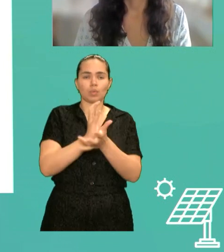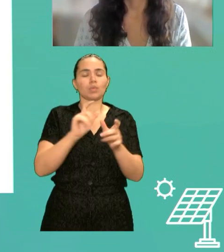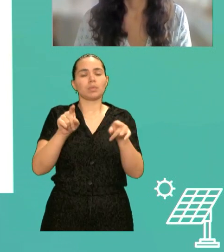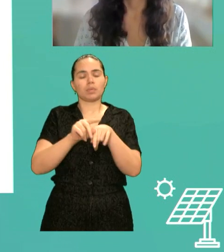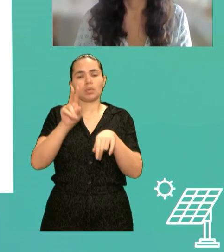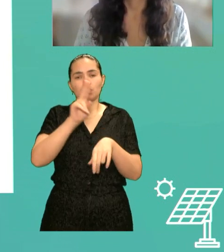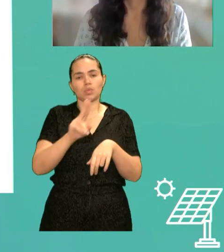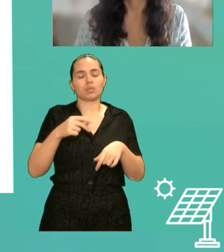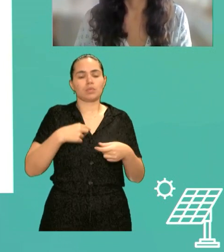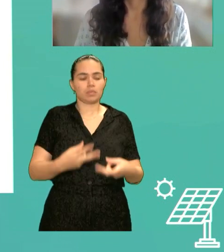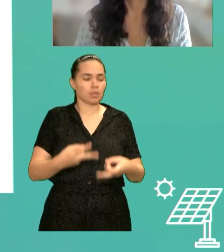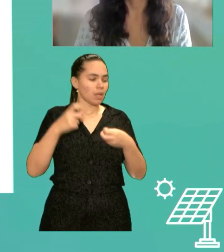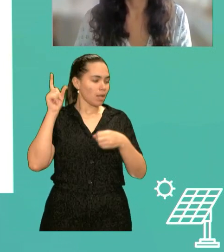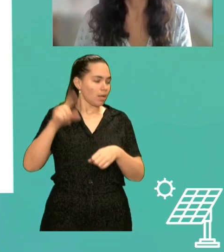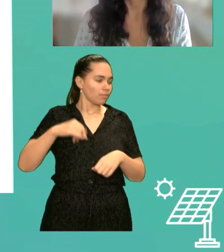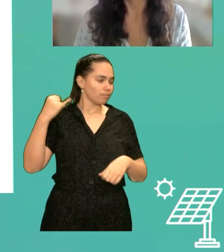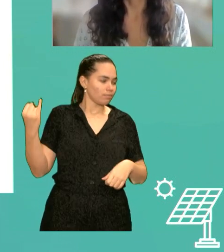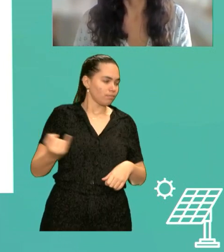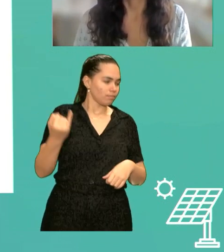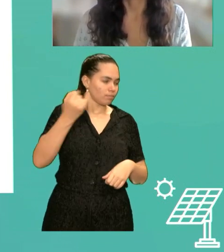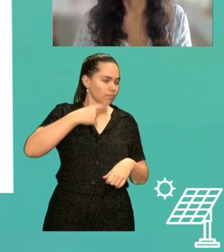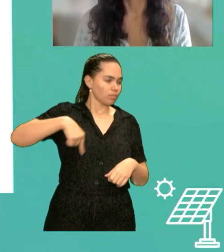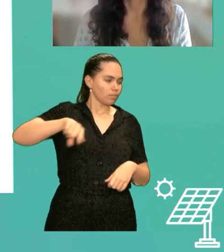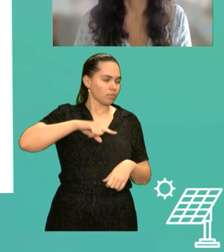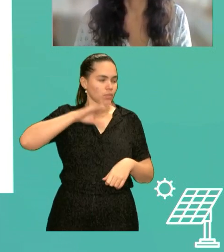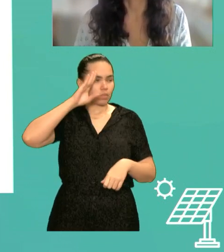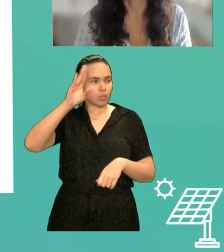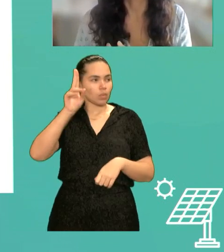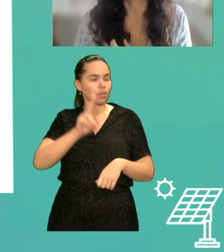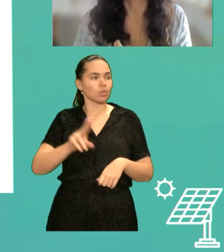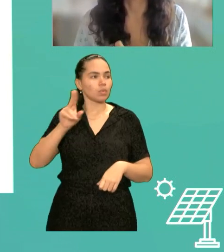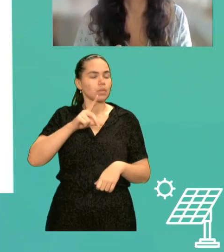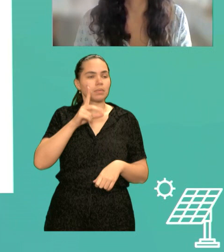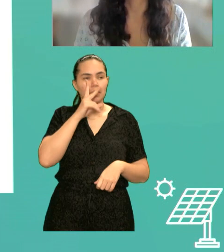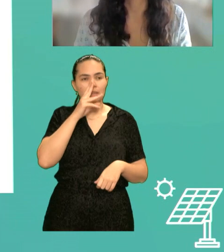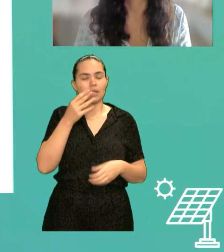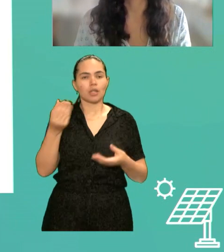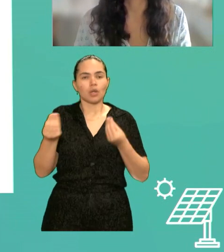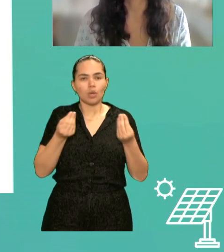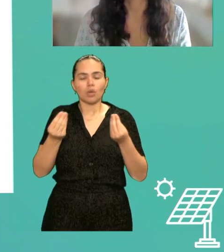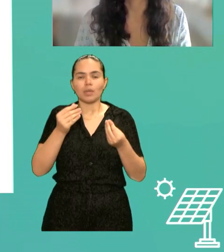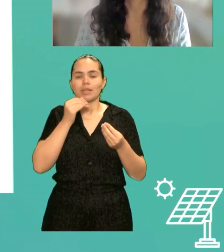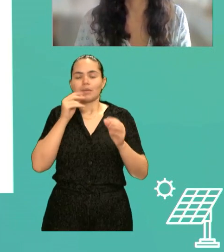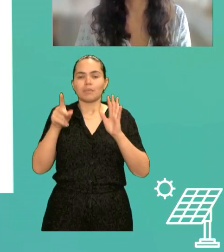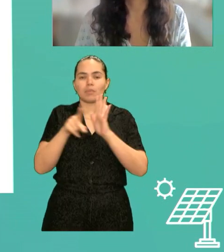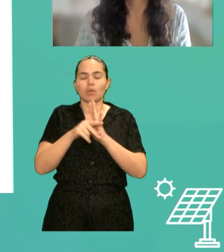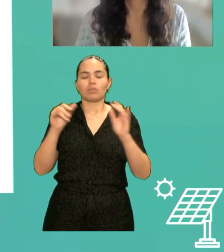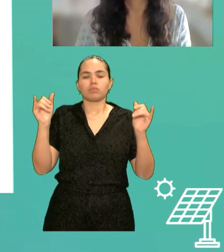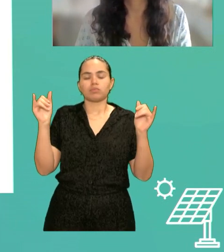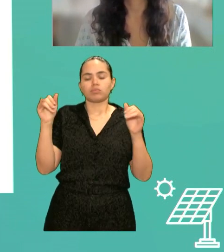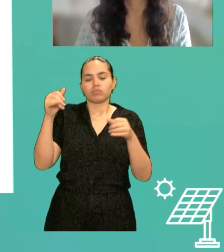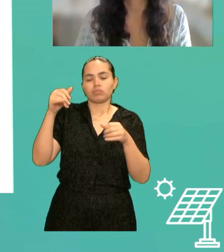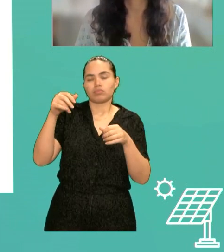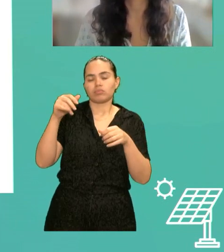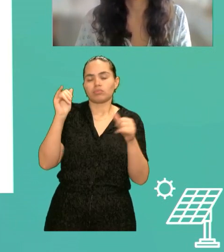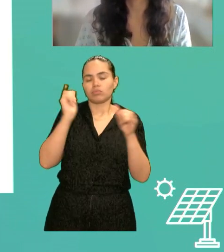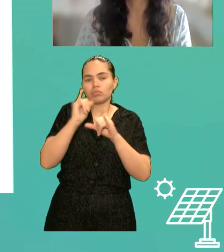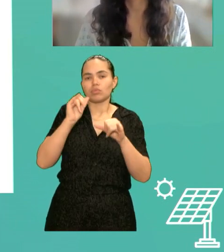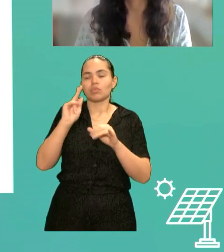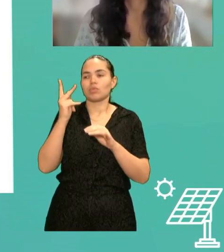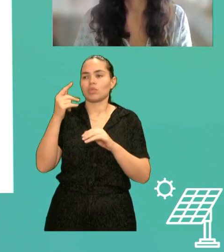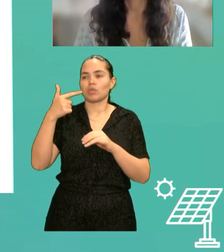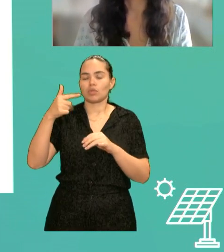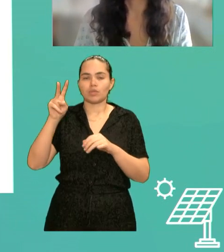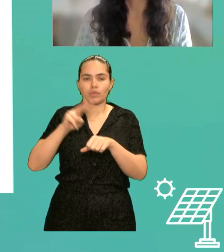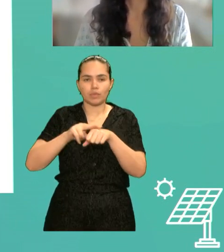this synthesis of other fuels from the hydrogen from liquid fuel in order to